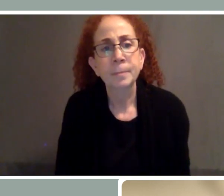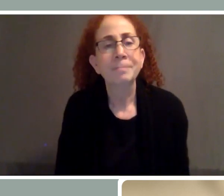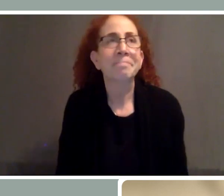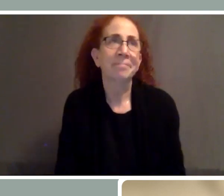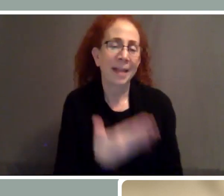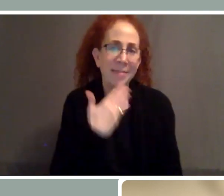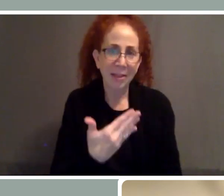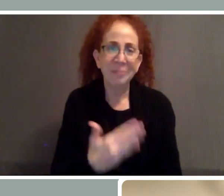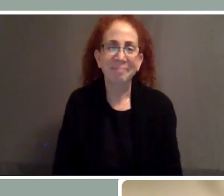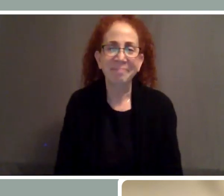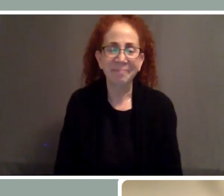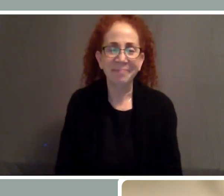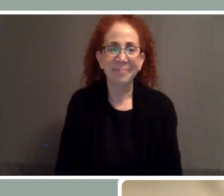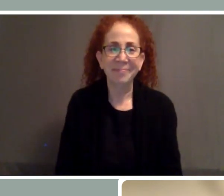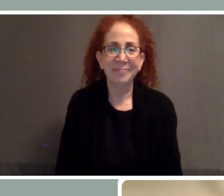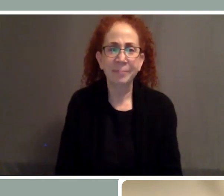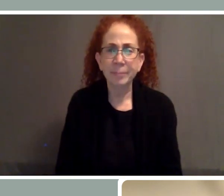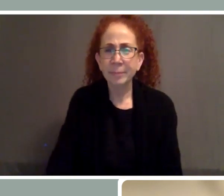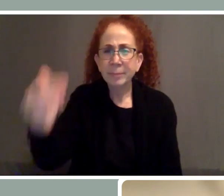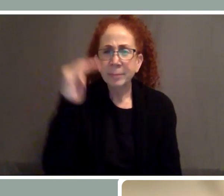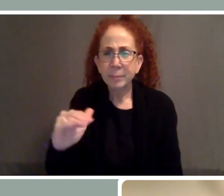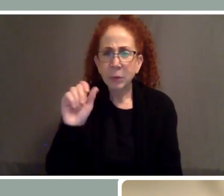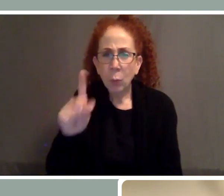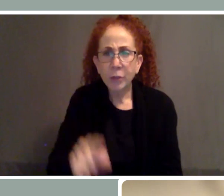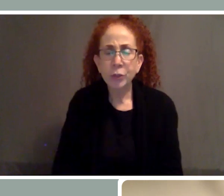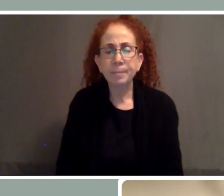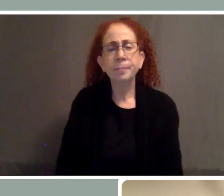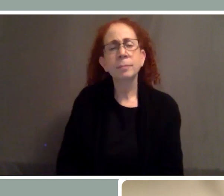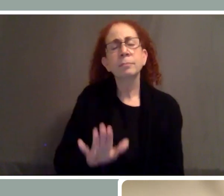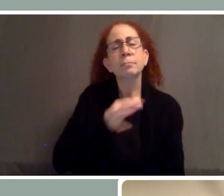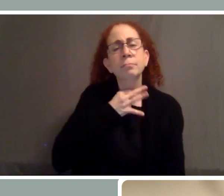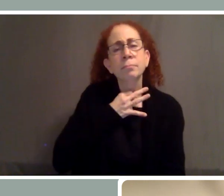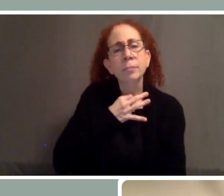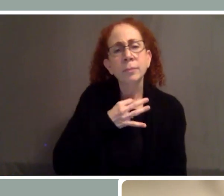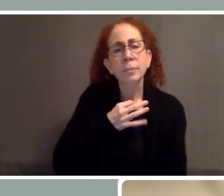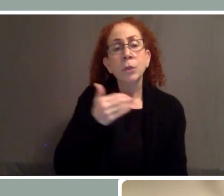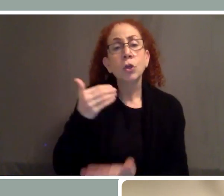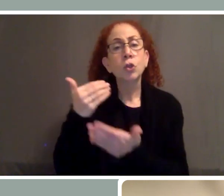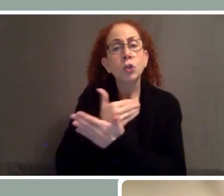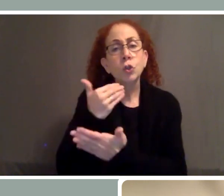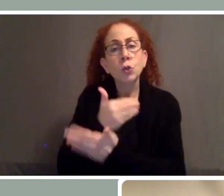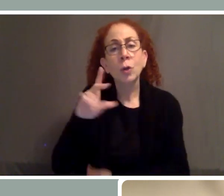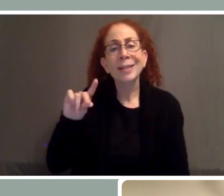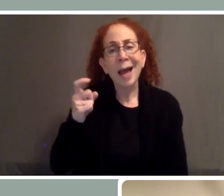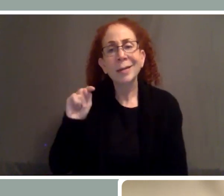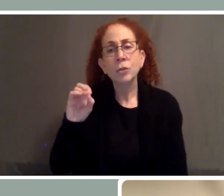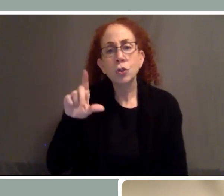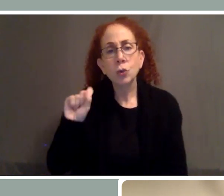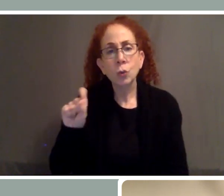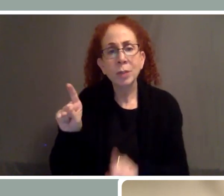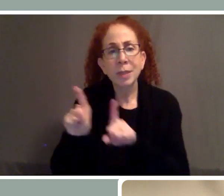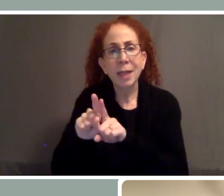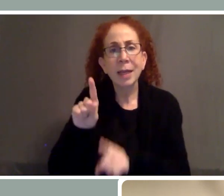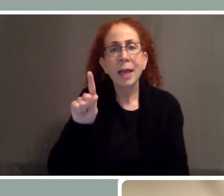you for answering that. What are your thoughts about new diagnostic tools such as FES